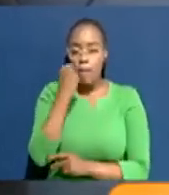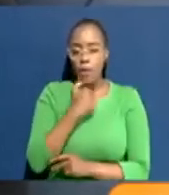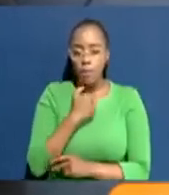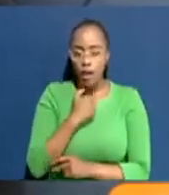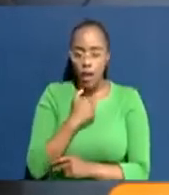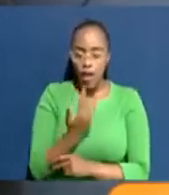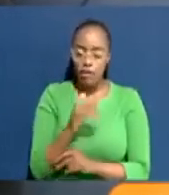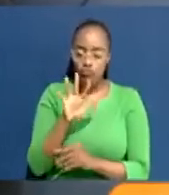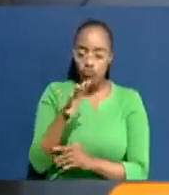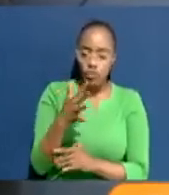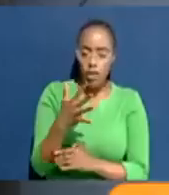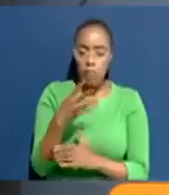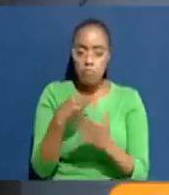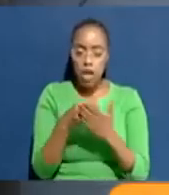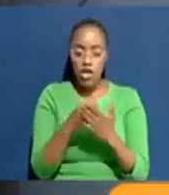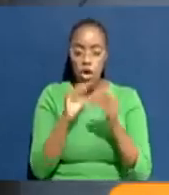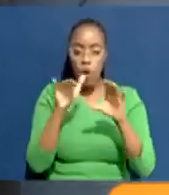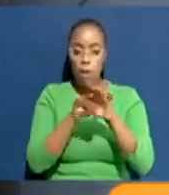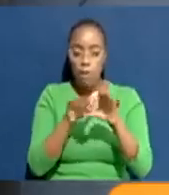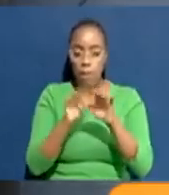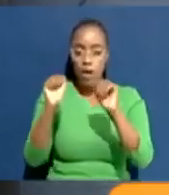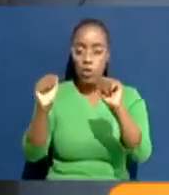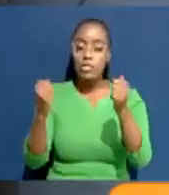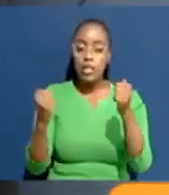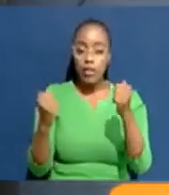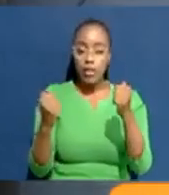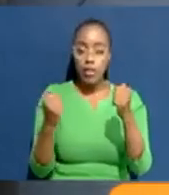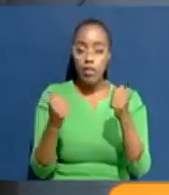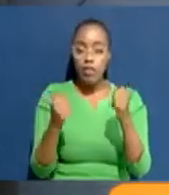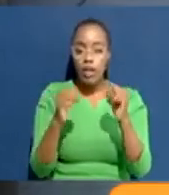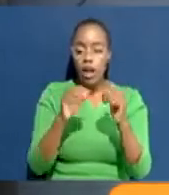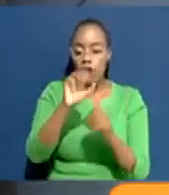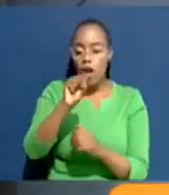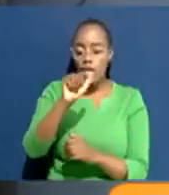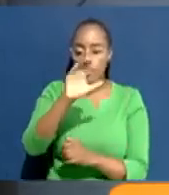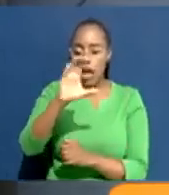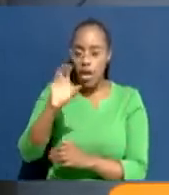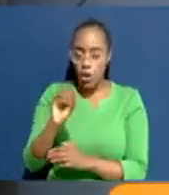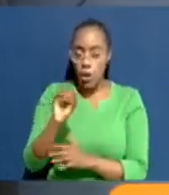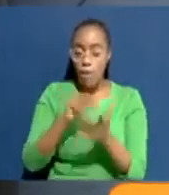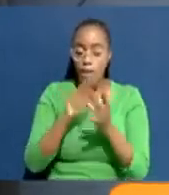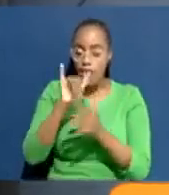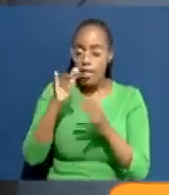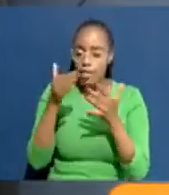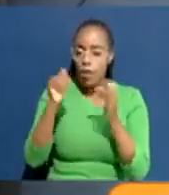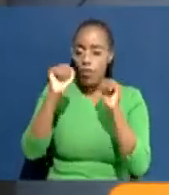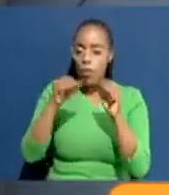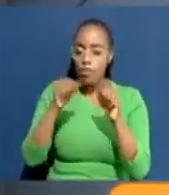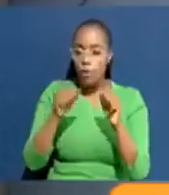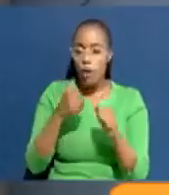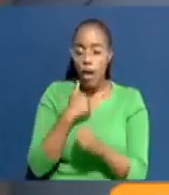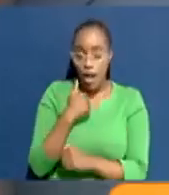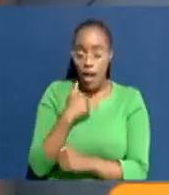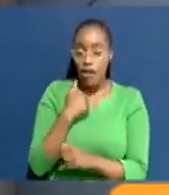fair income or are members of a savings and credit cooperative, okay. a SACCO. Okay. And that's how they have been able to. So